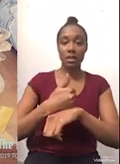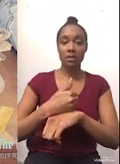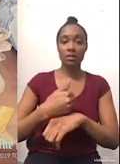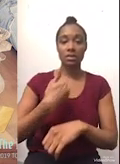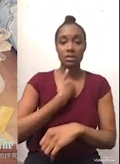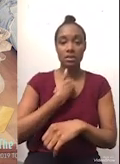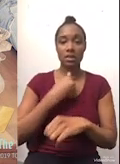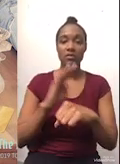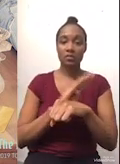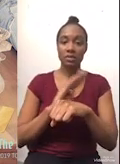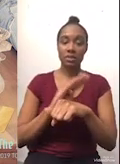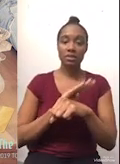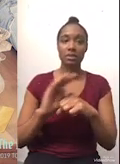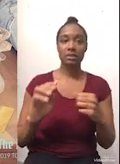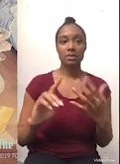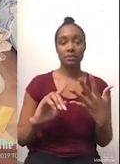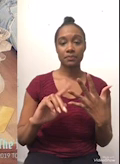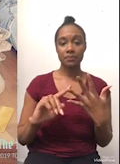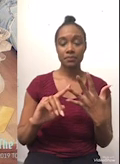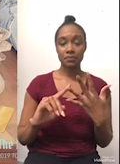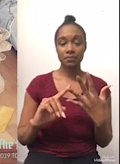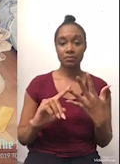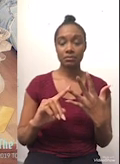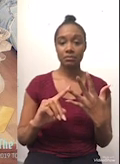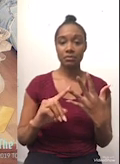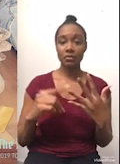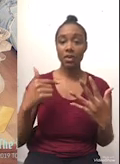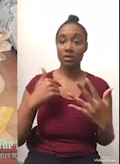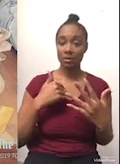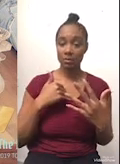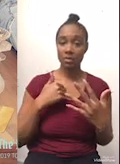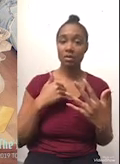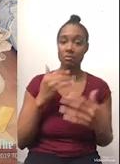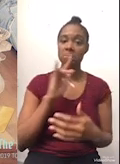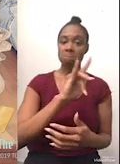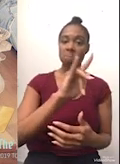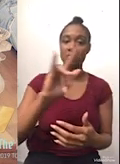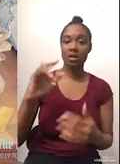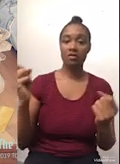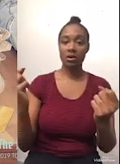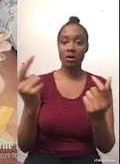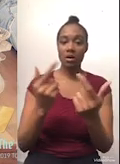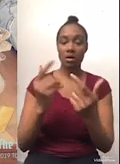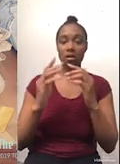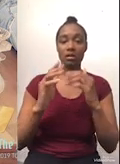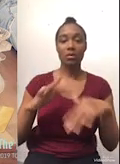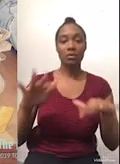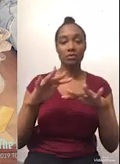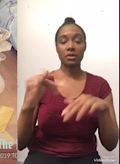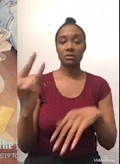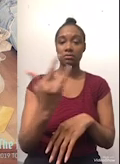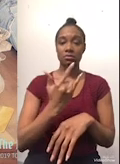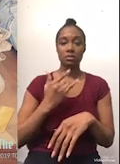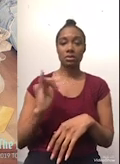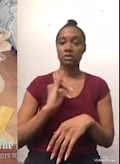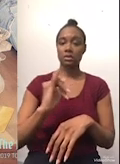Wei, I want to become an artist who loves everyone and is loved by everyone. Bito, I want to perform